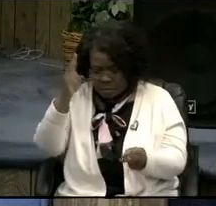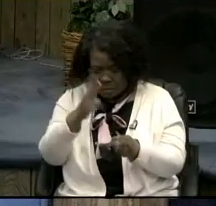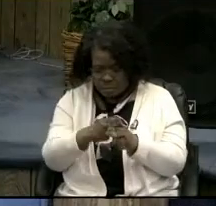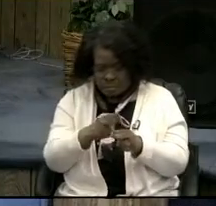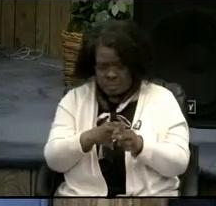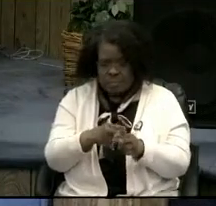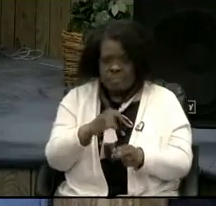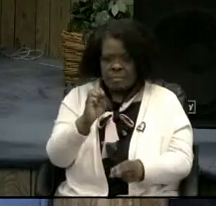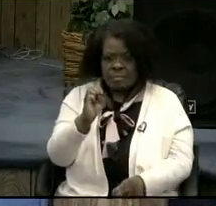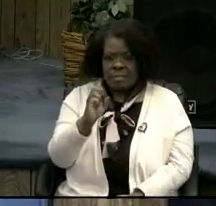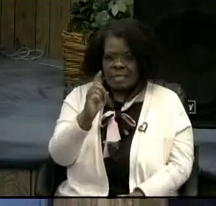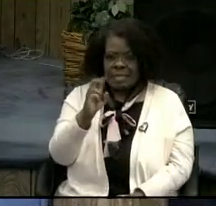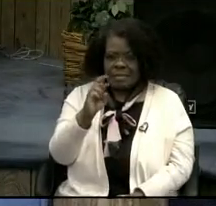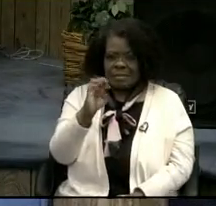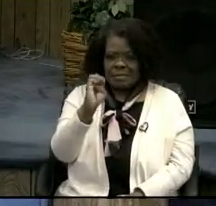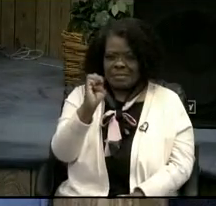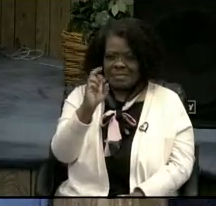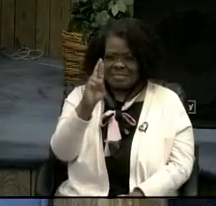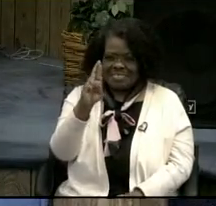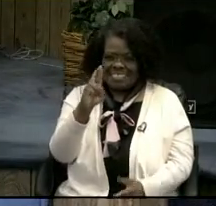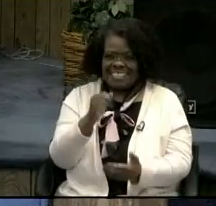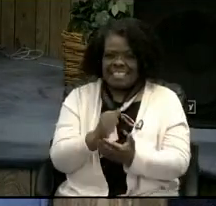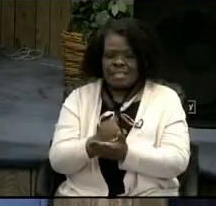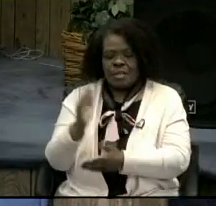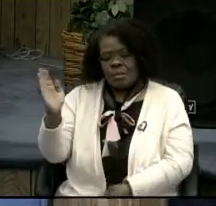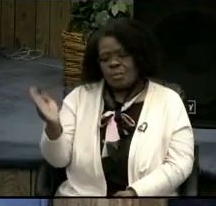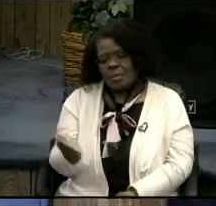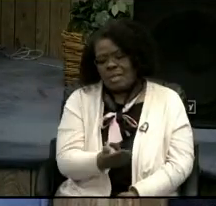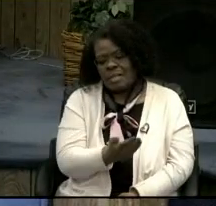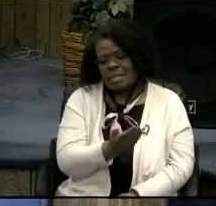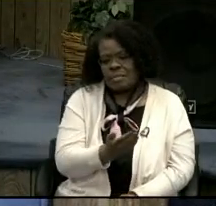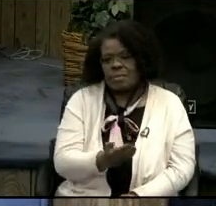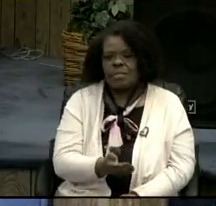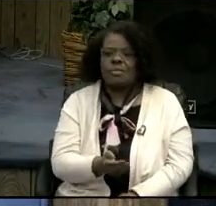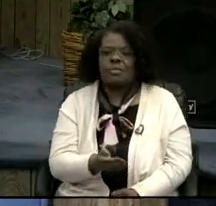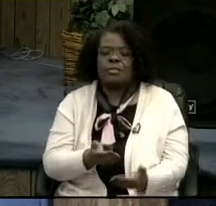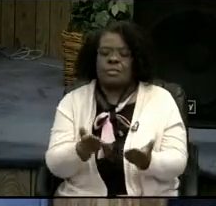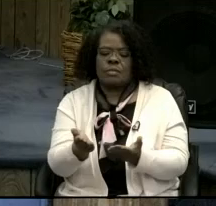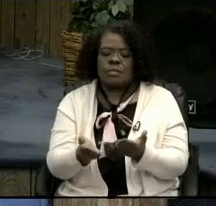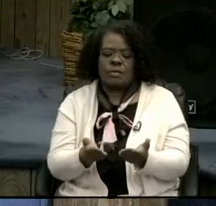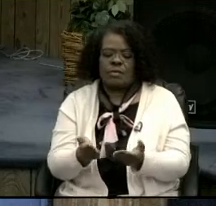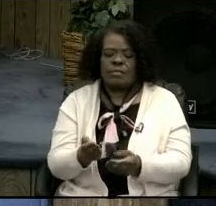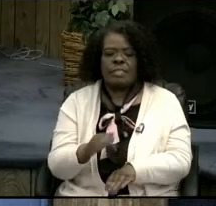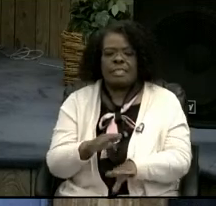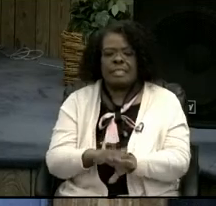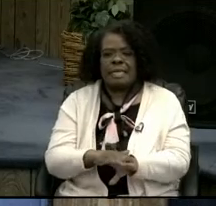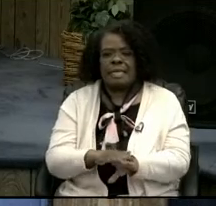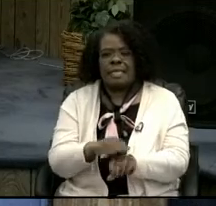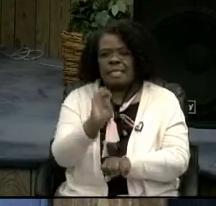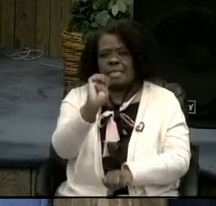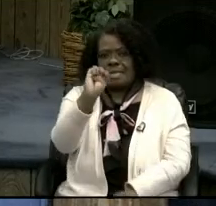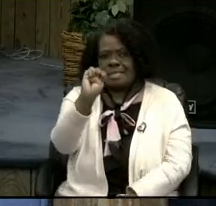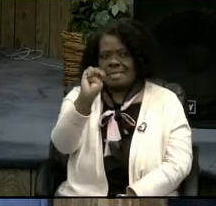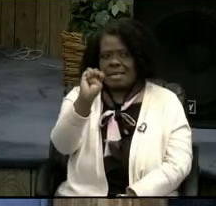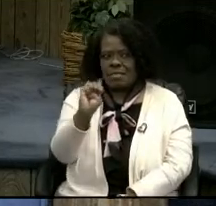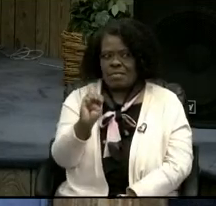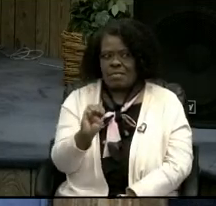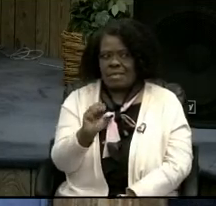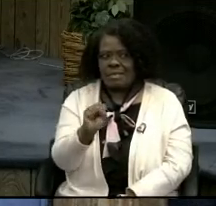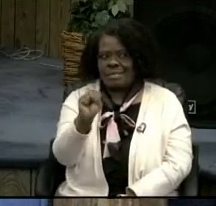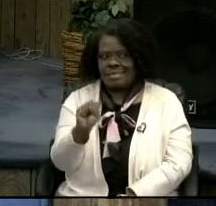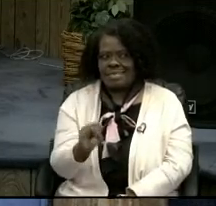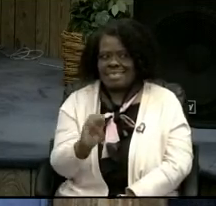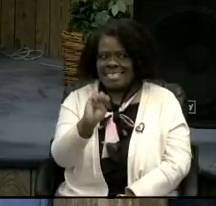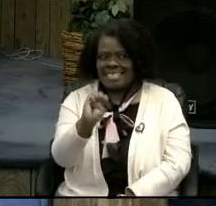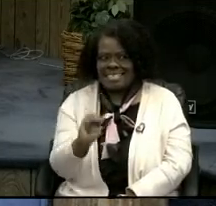Welcome you to the services here at Southeast Seventh-day Adventist Church. Yeah. I am welcoming everyone here